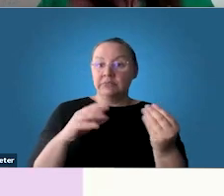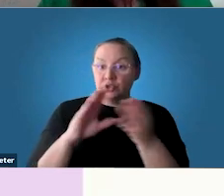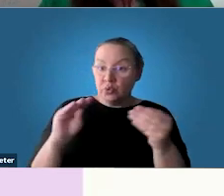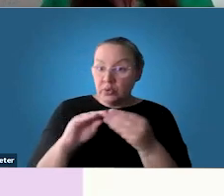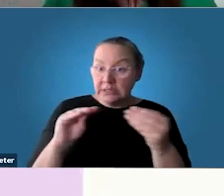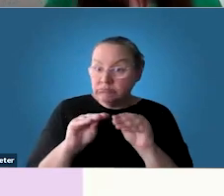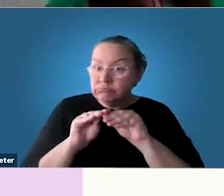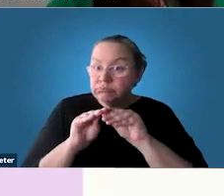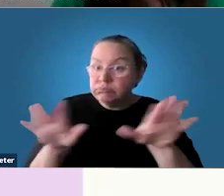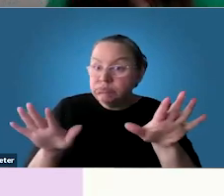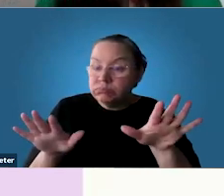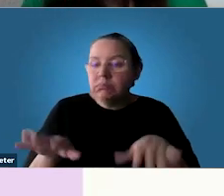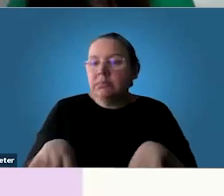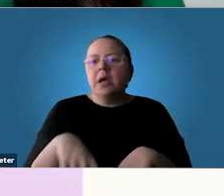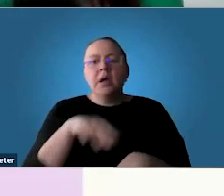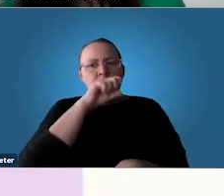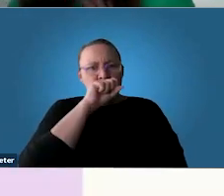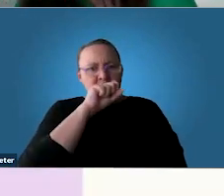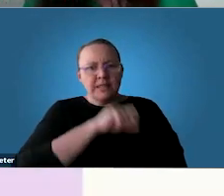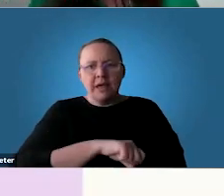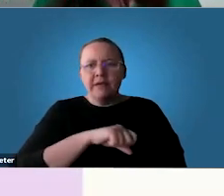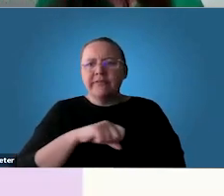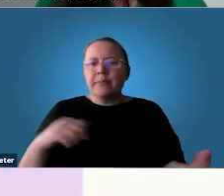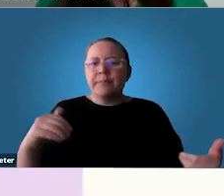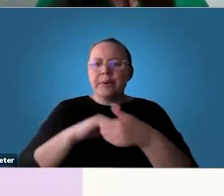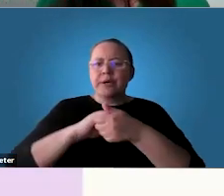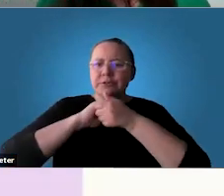told. Either we love the convergence partnerships